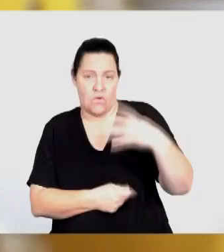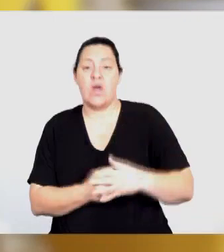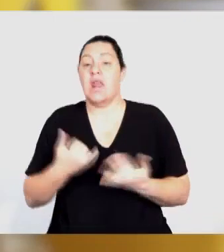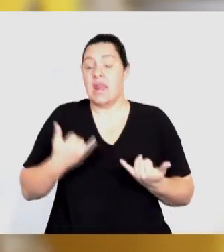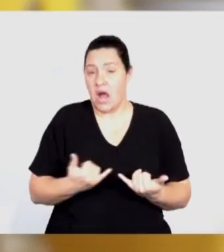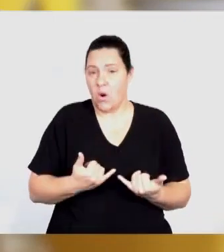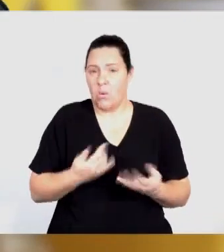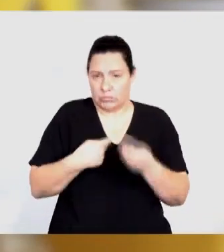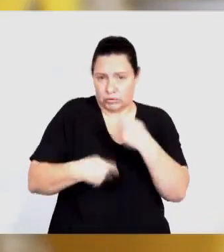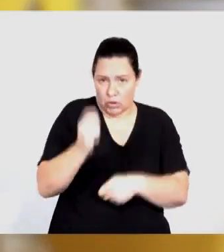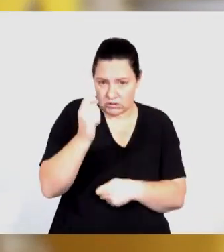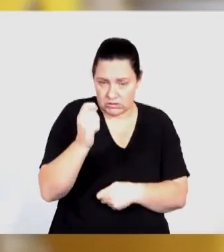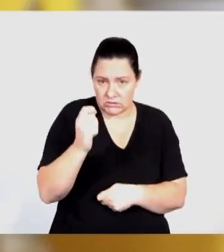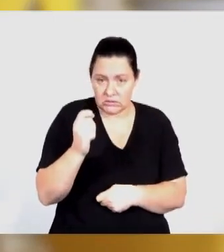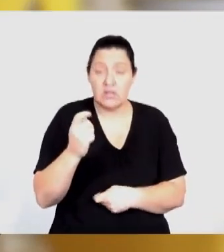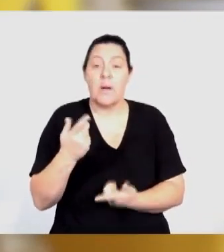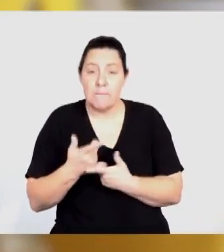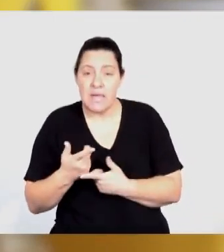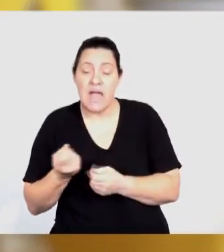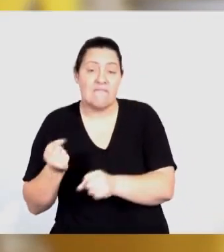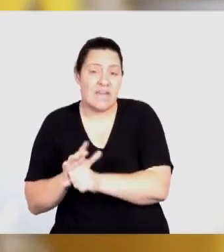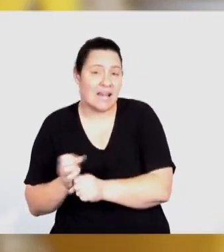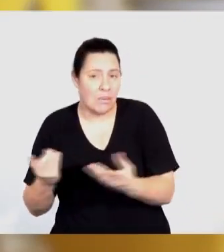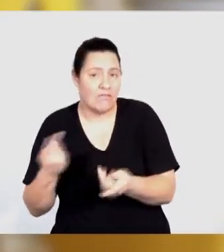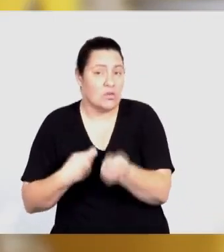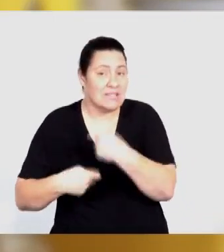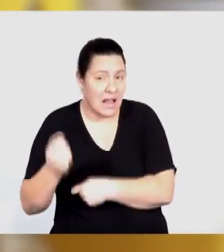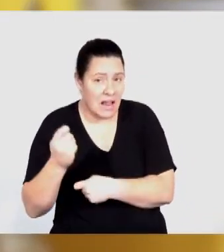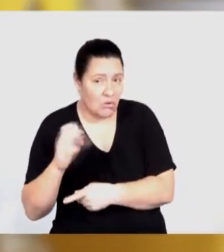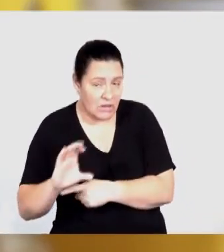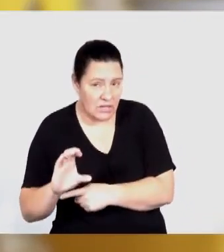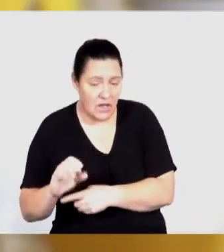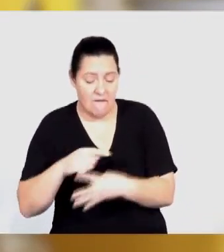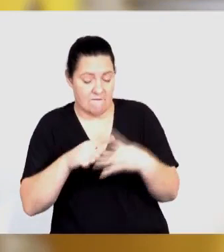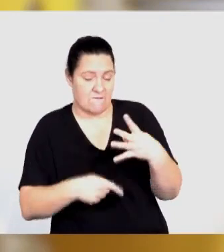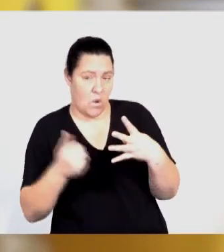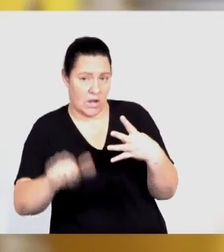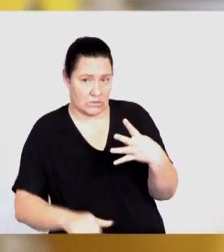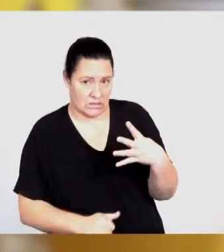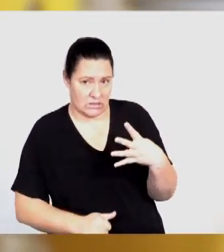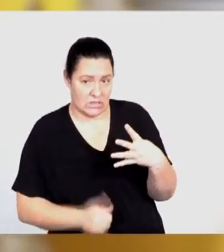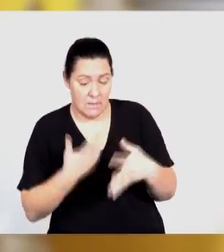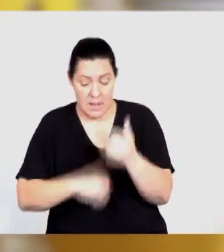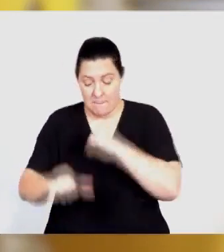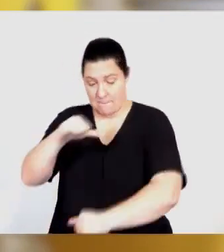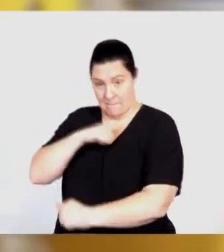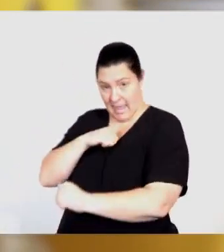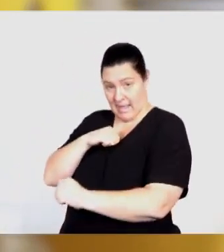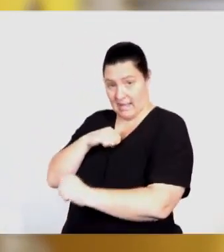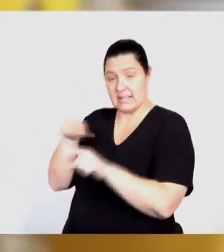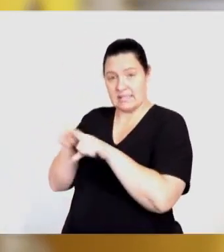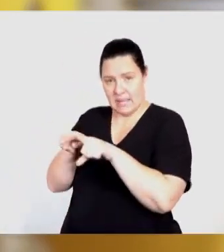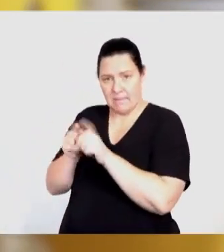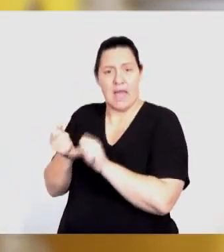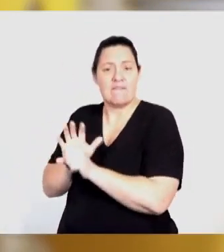accounts. Just as when goods are sold, how many accounts are affected when you sell goods on credit? 4 accounts. So when goods are